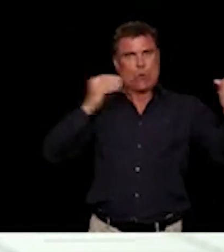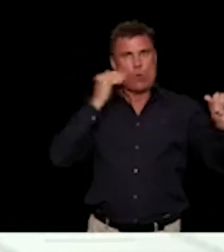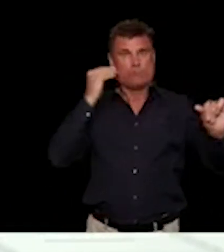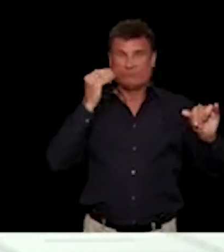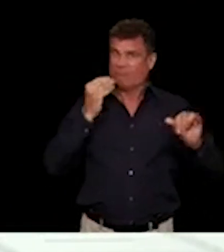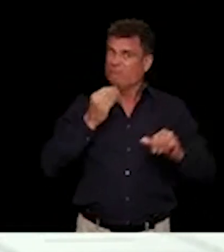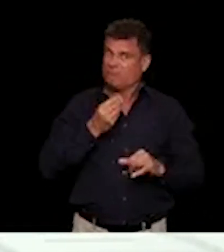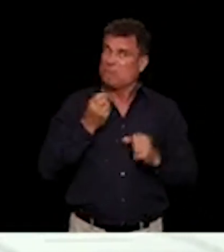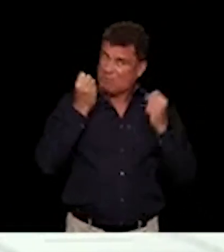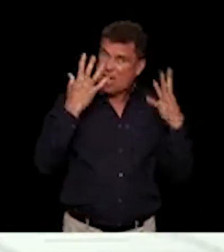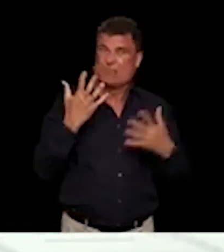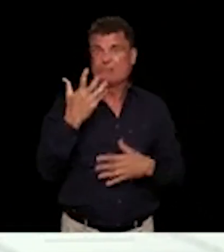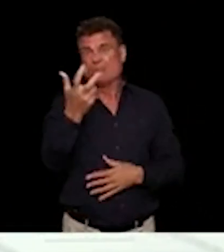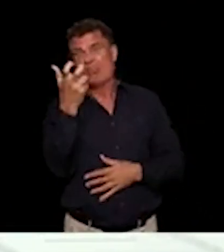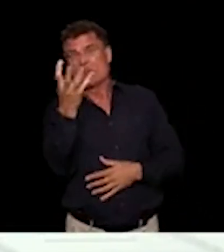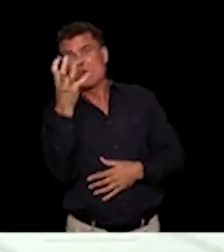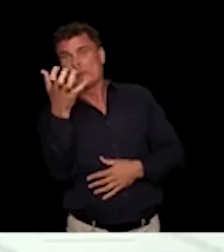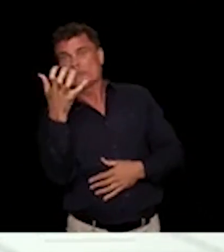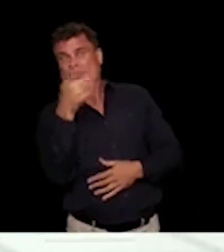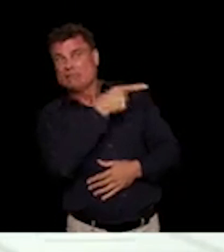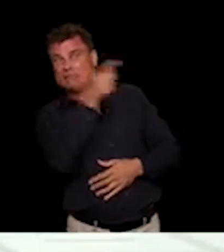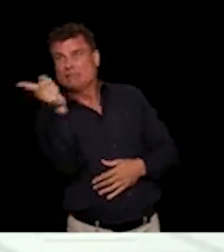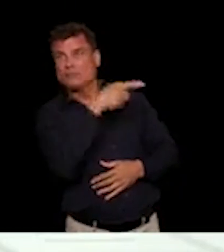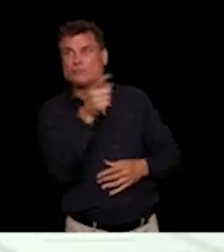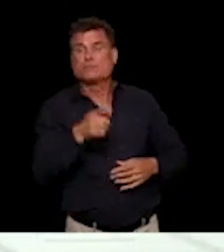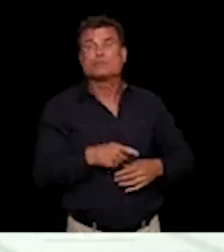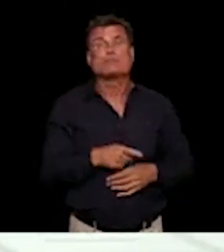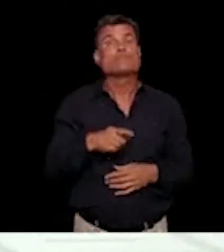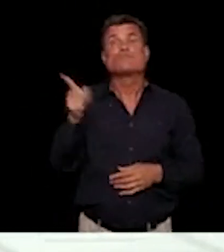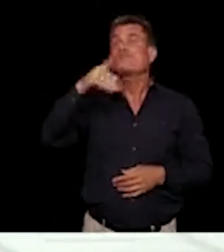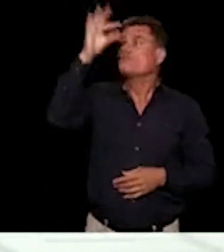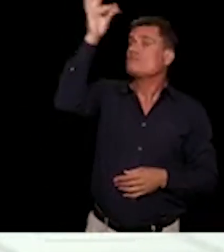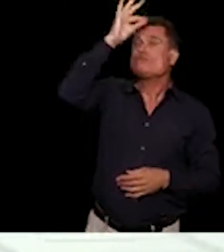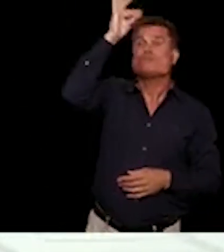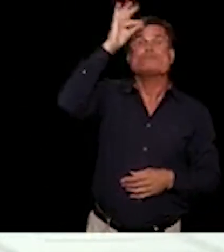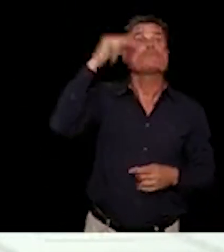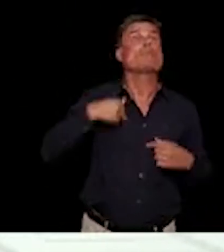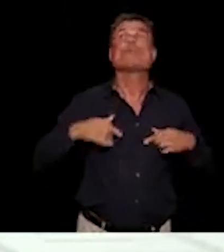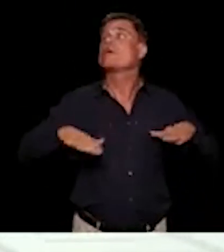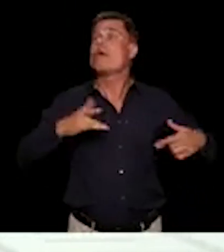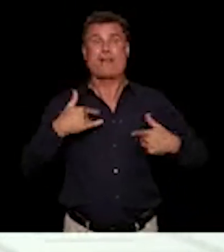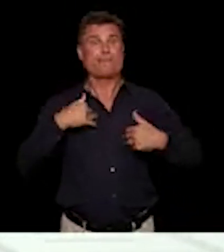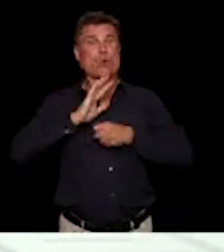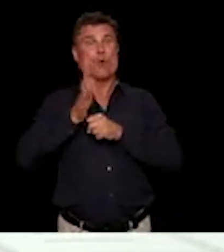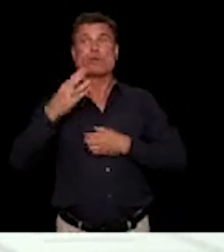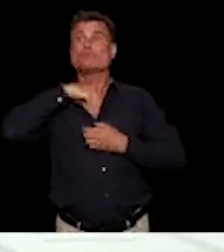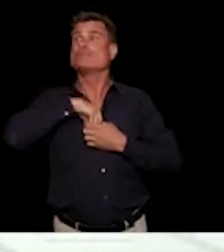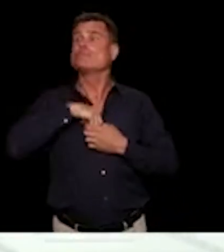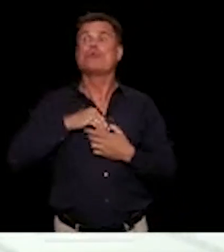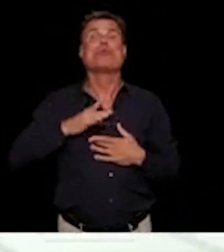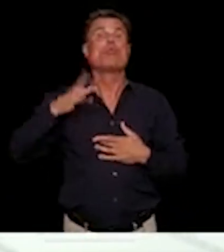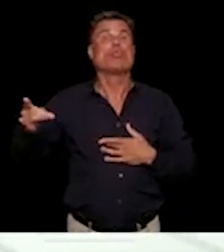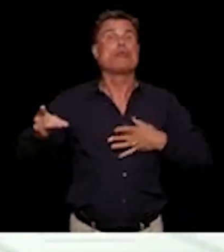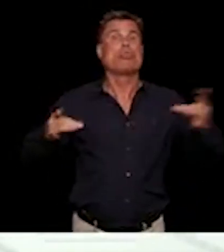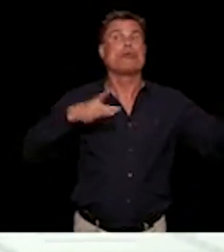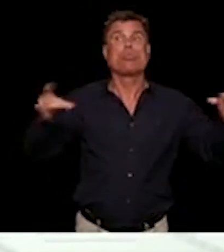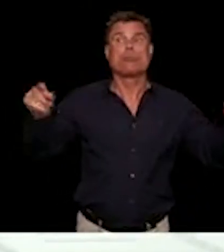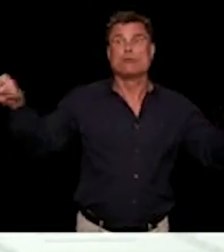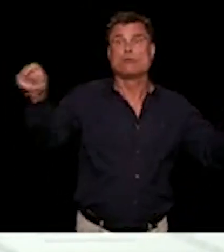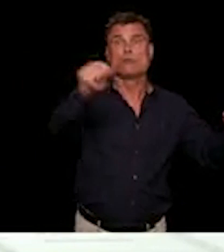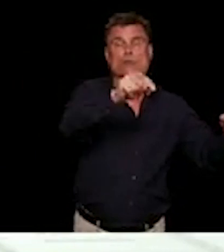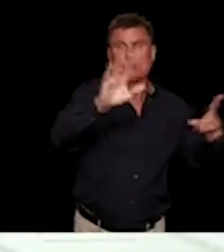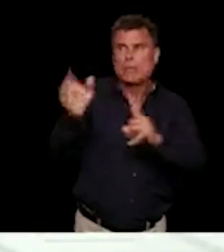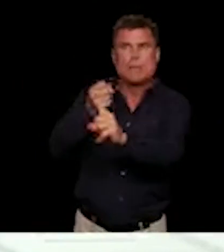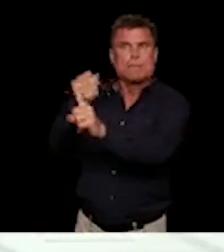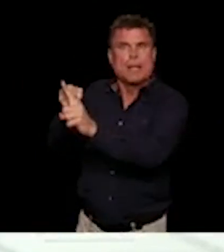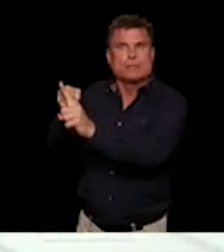but you could easily spread the virus to someone who is vulnerable through your work or when spending time with friends and family. Today,